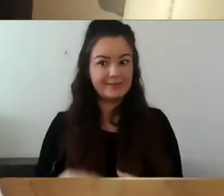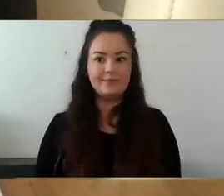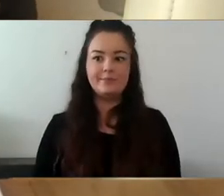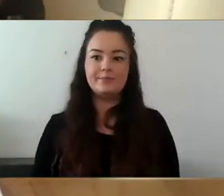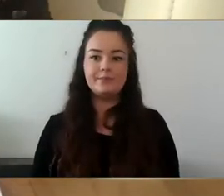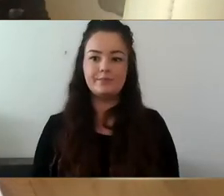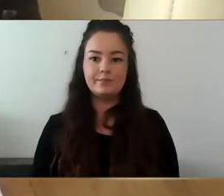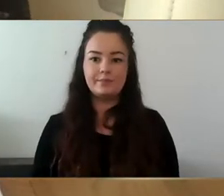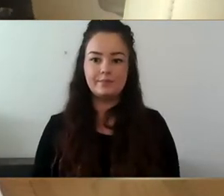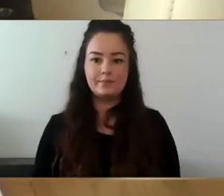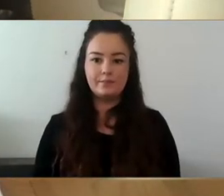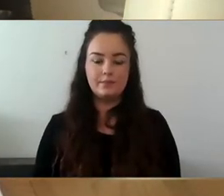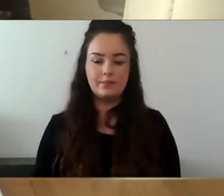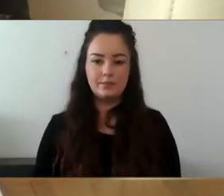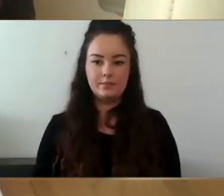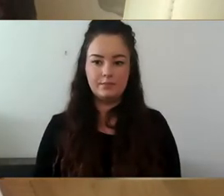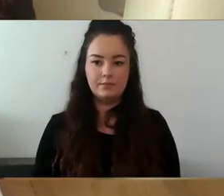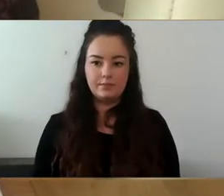acrylic paint.